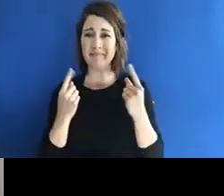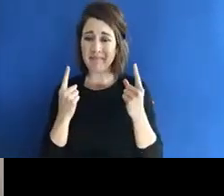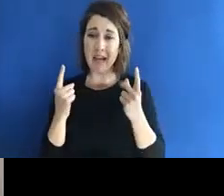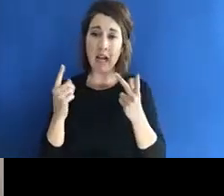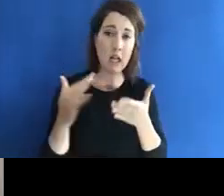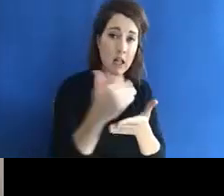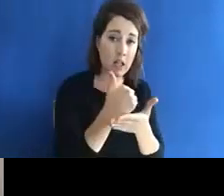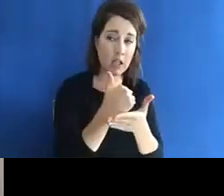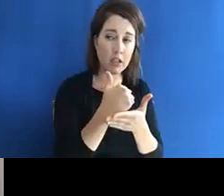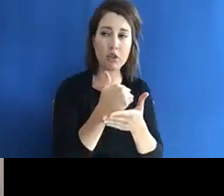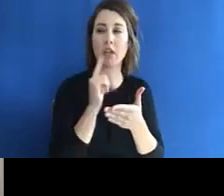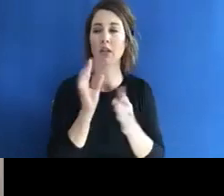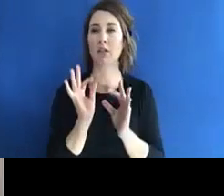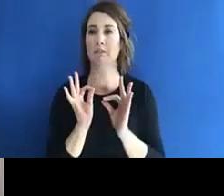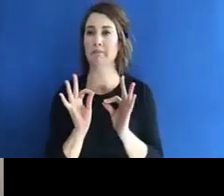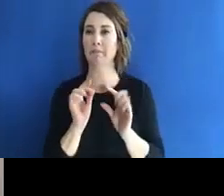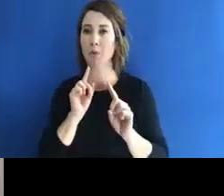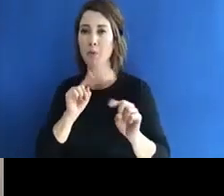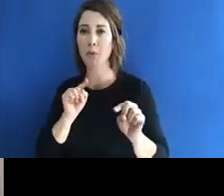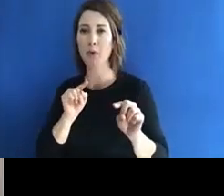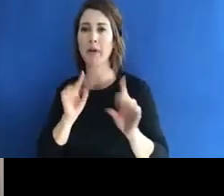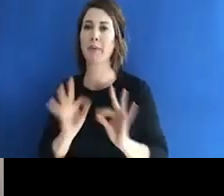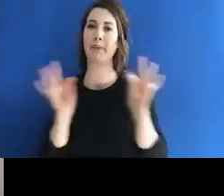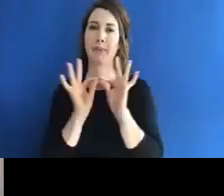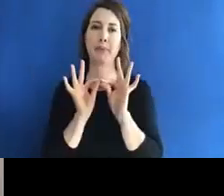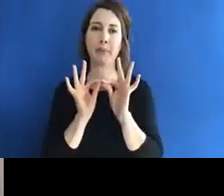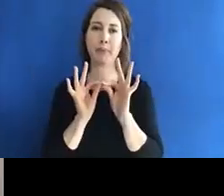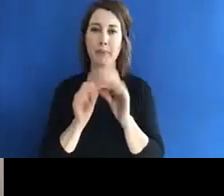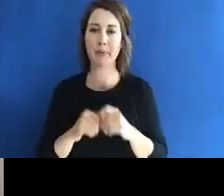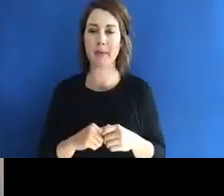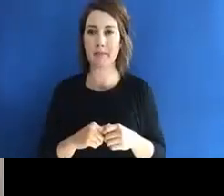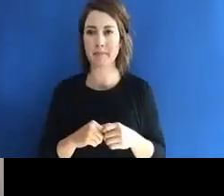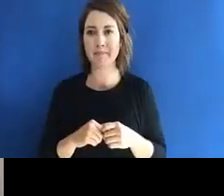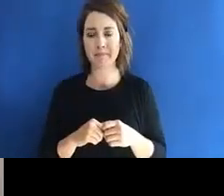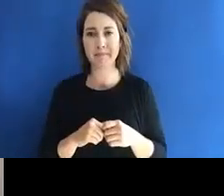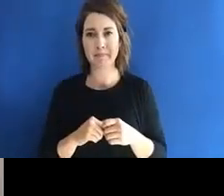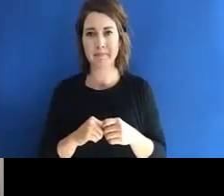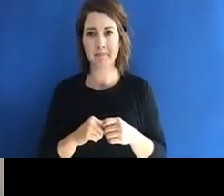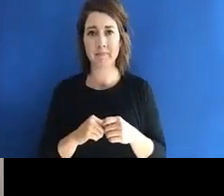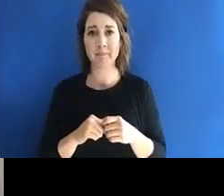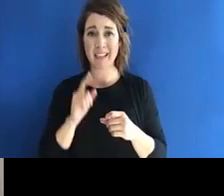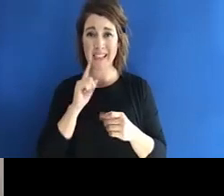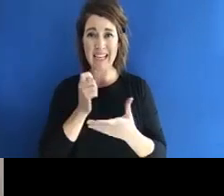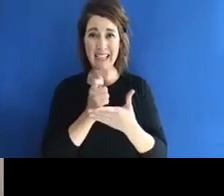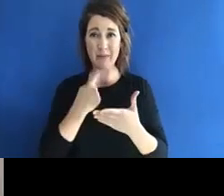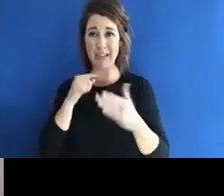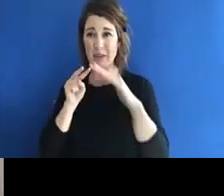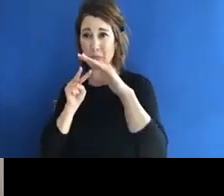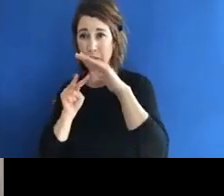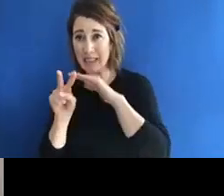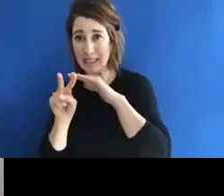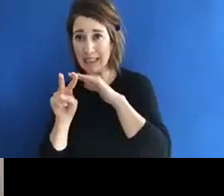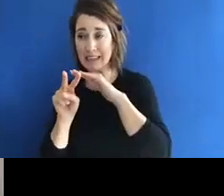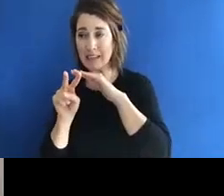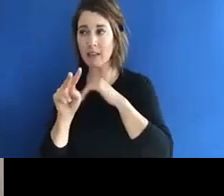accurate reporting of this data is important because it lends to the predictive value and the actual